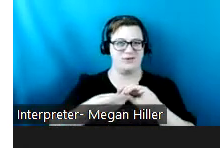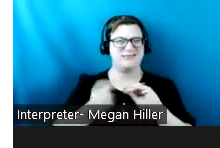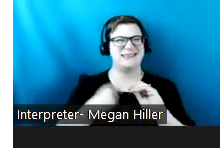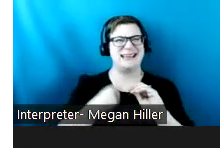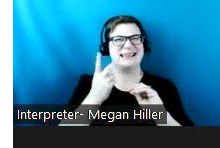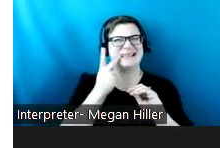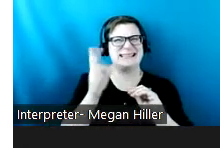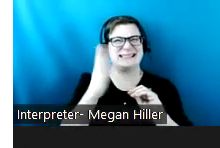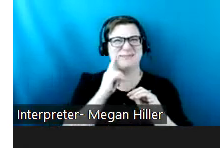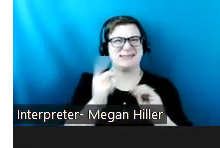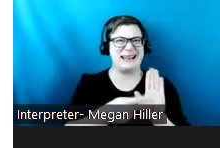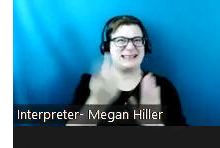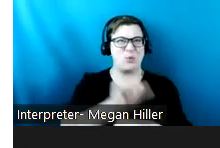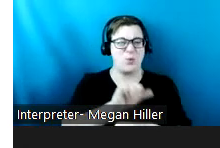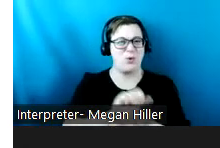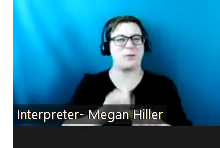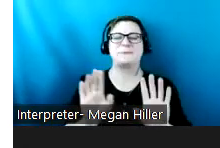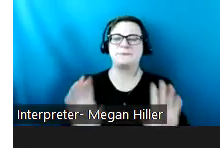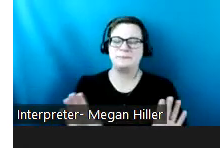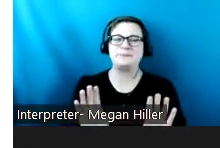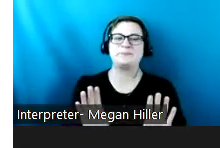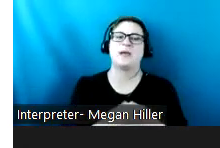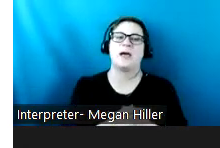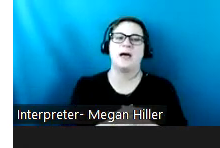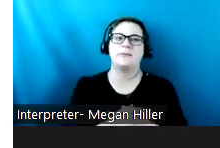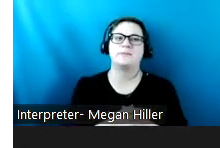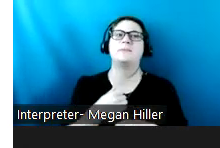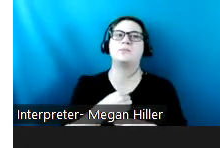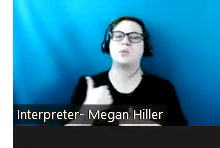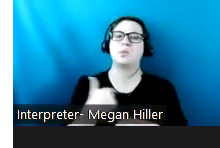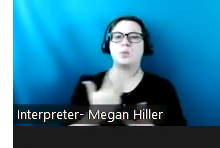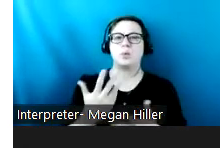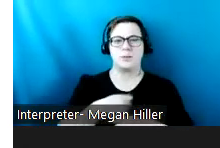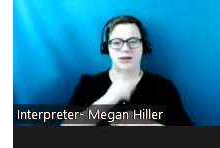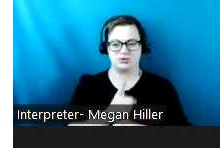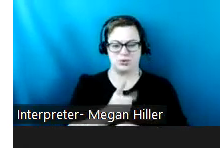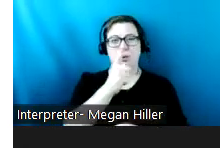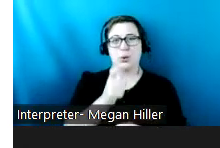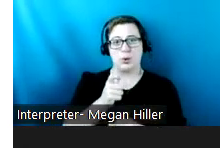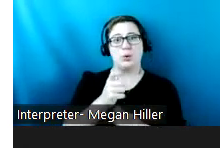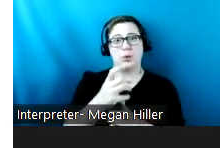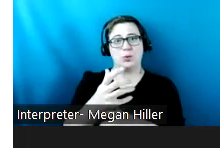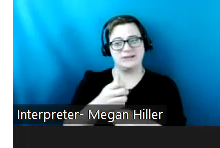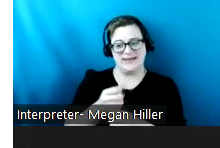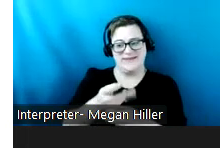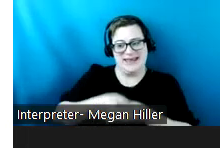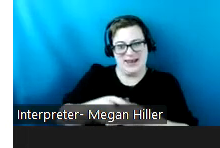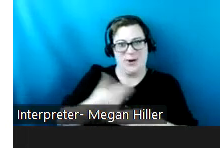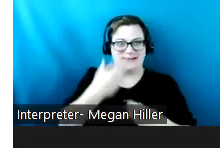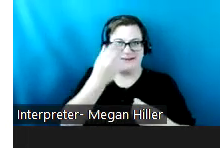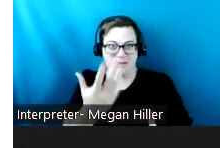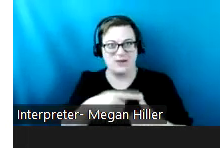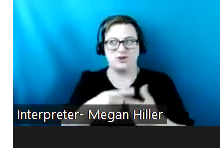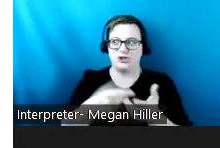duplicative, but we're trying to make sure that individuals who are receiving care, receiving information about that, receiving